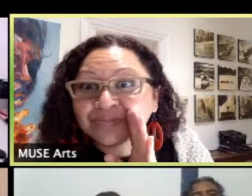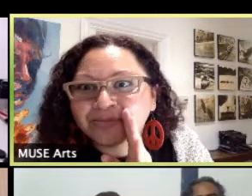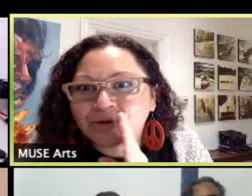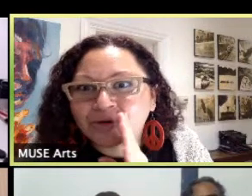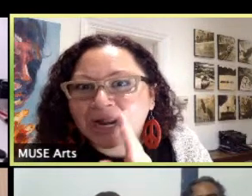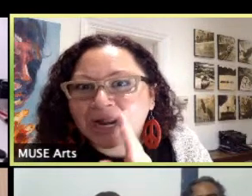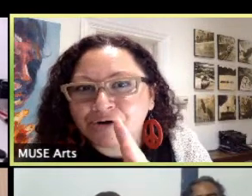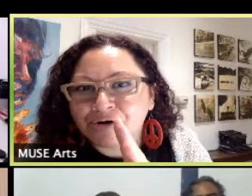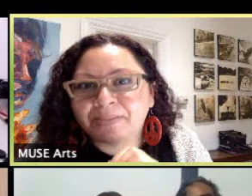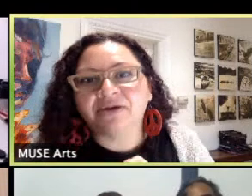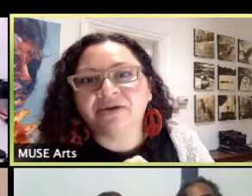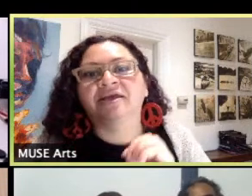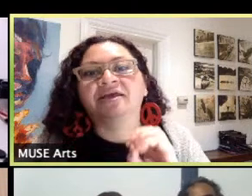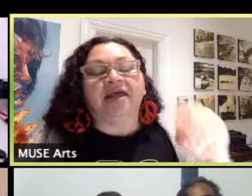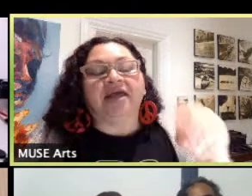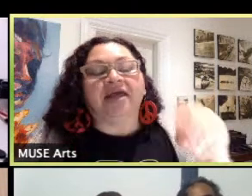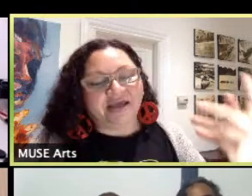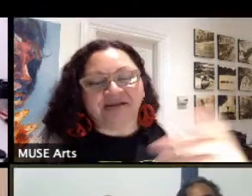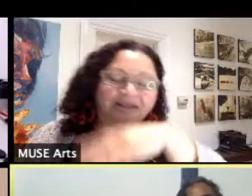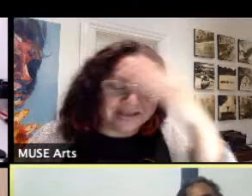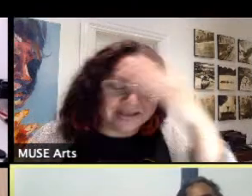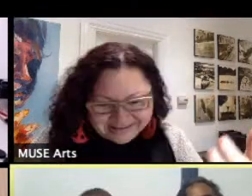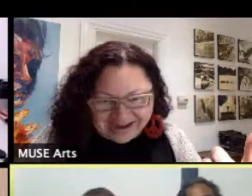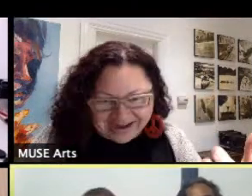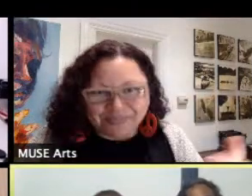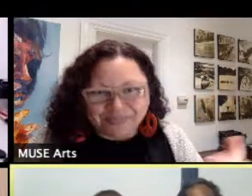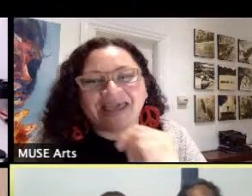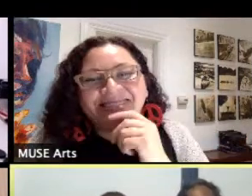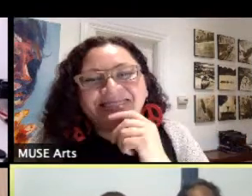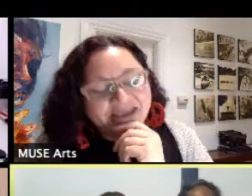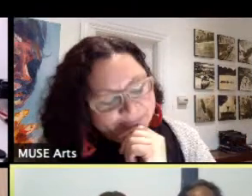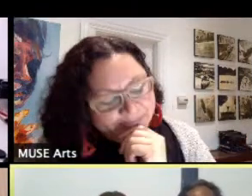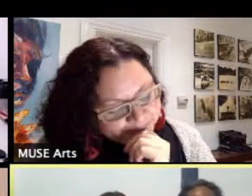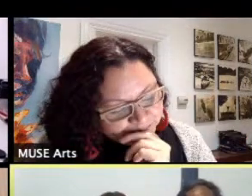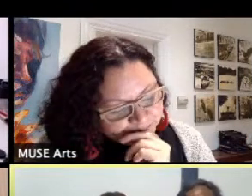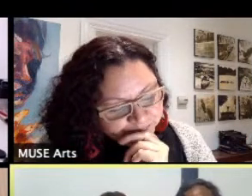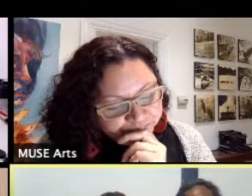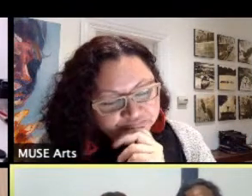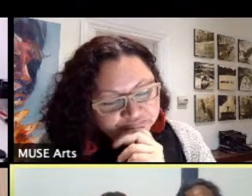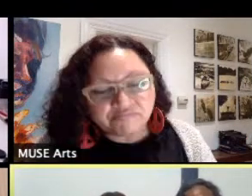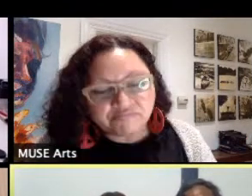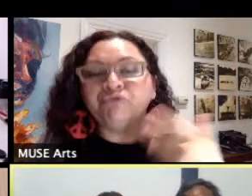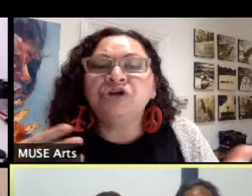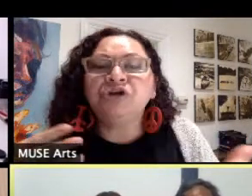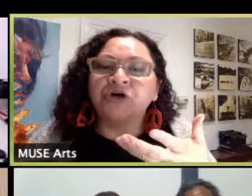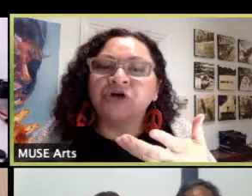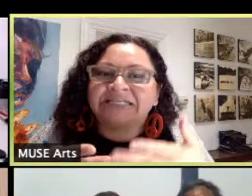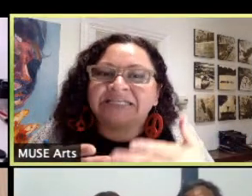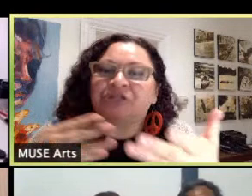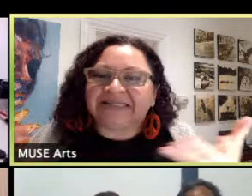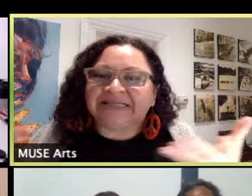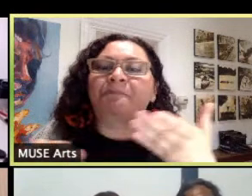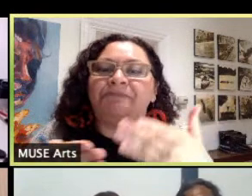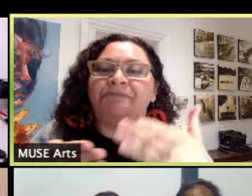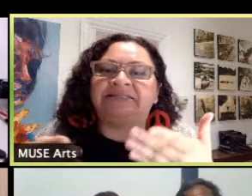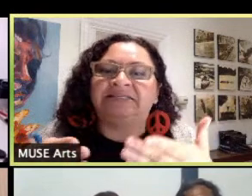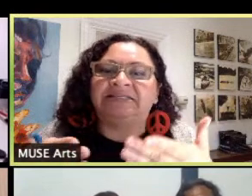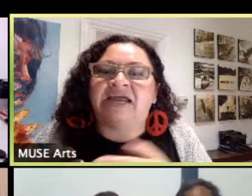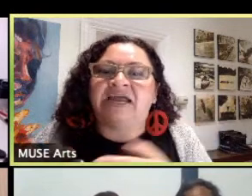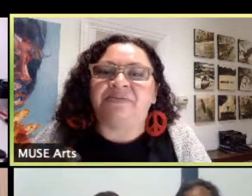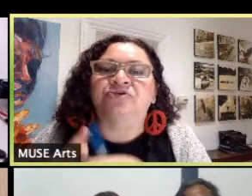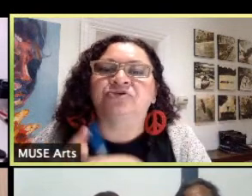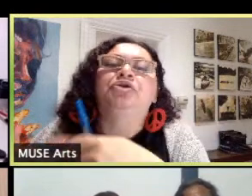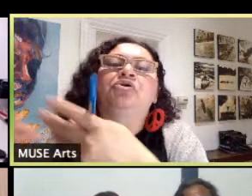remember. Okay, etc. And then we know, and so there is a complexity there, because we know also